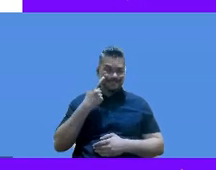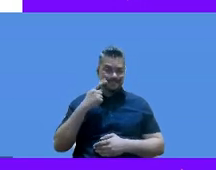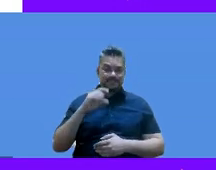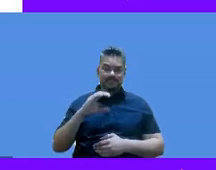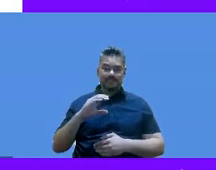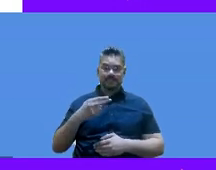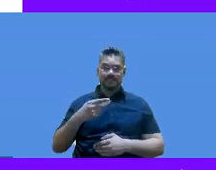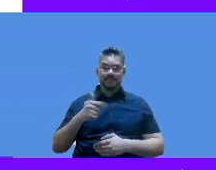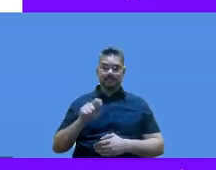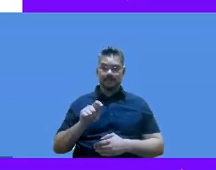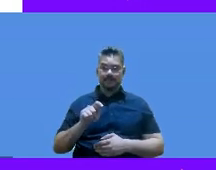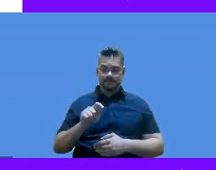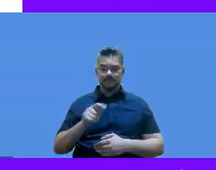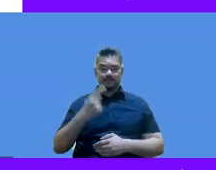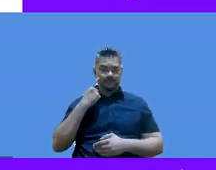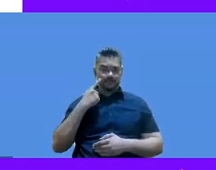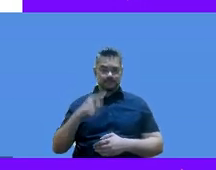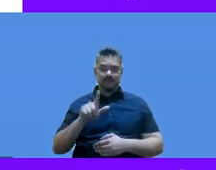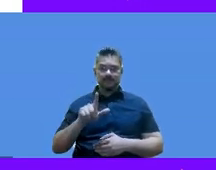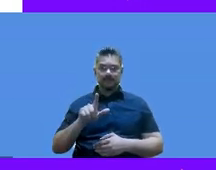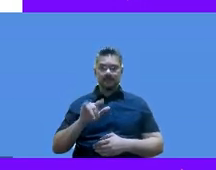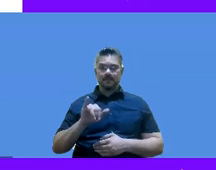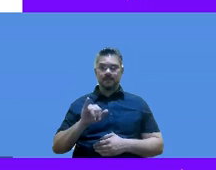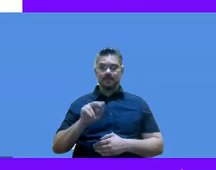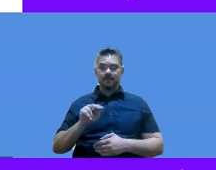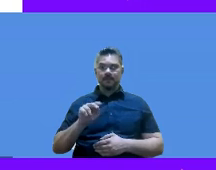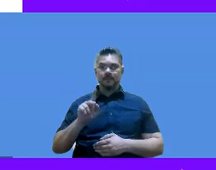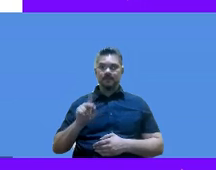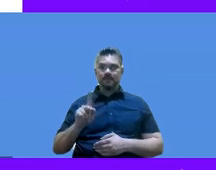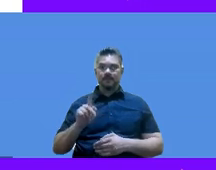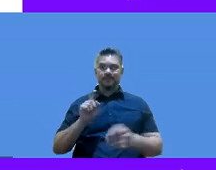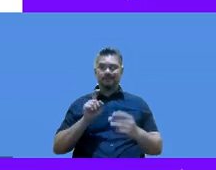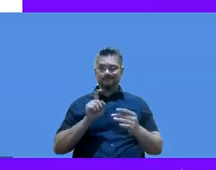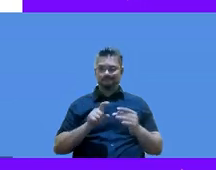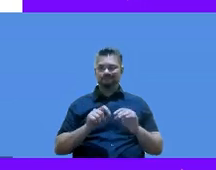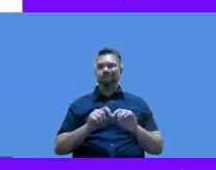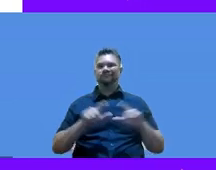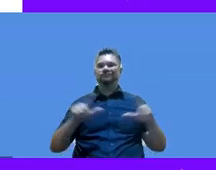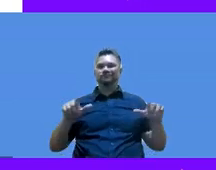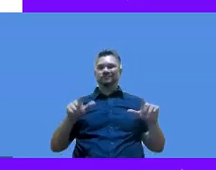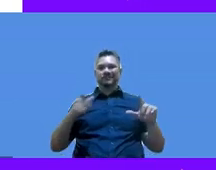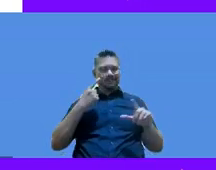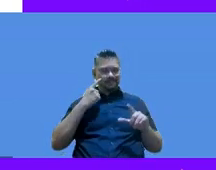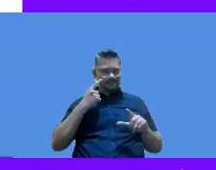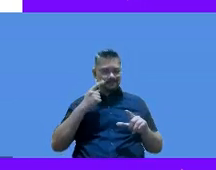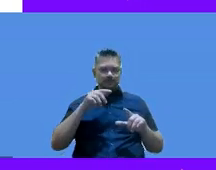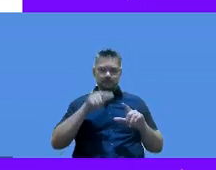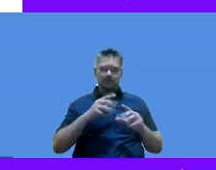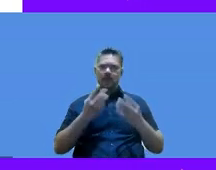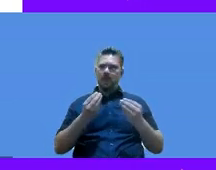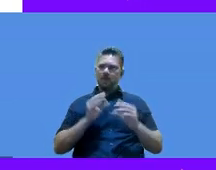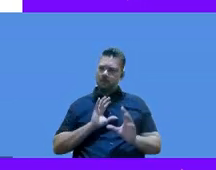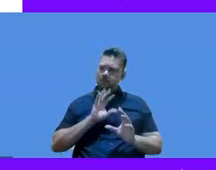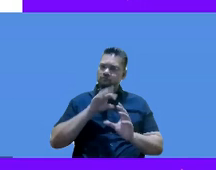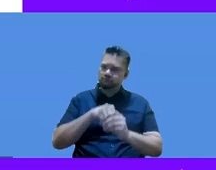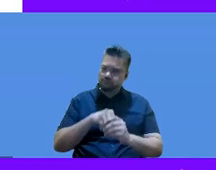up, come along, find out how you can lead this campaign. And even if you're not able to join in person, please do